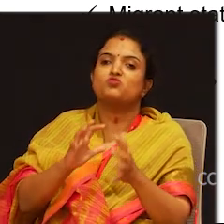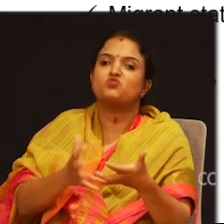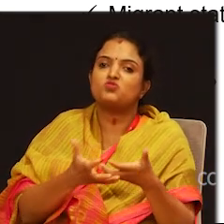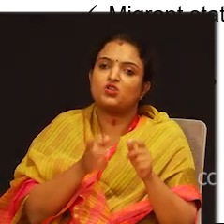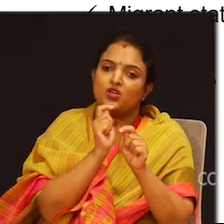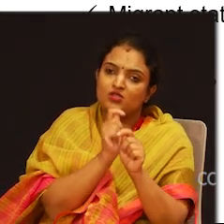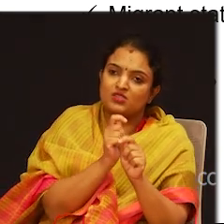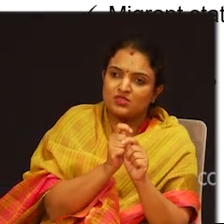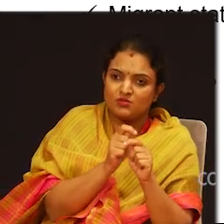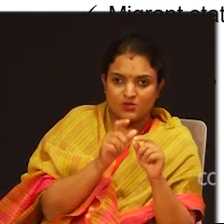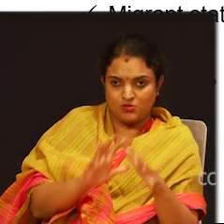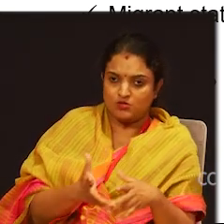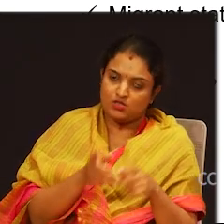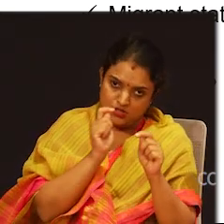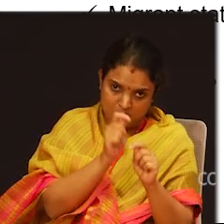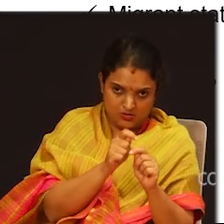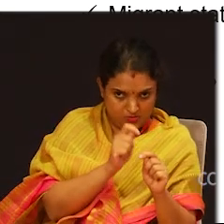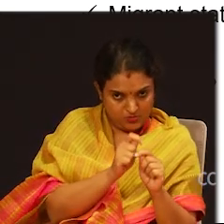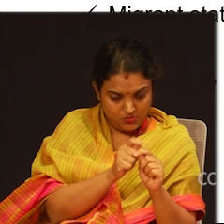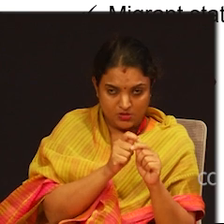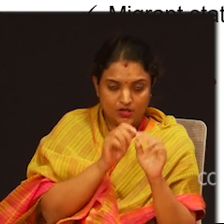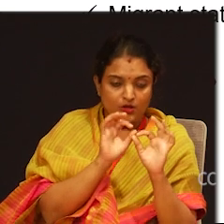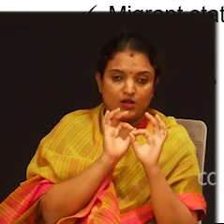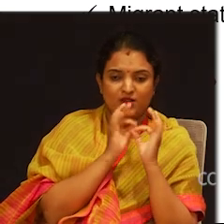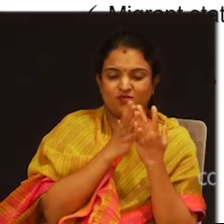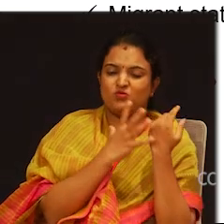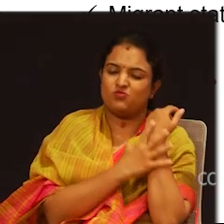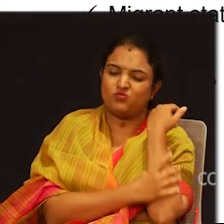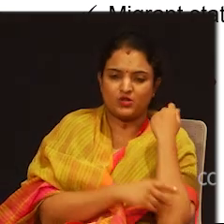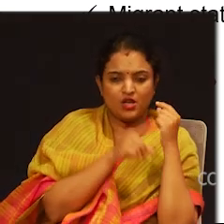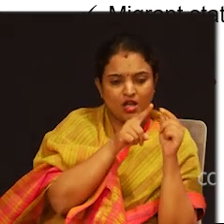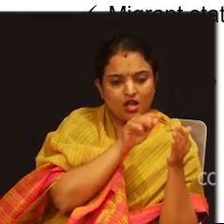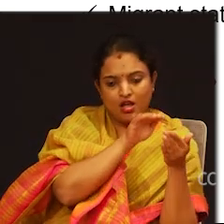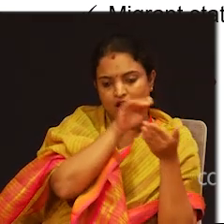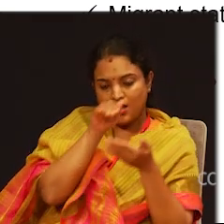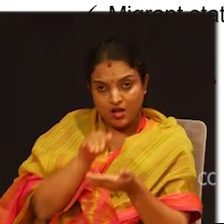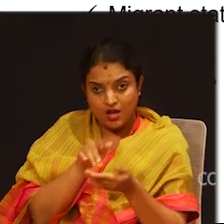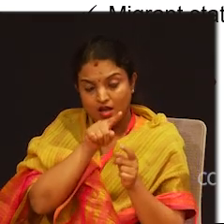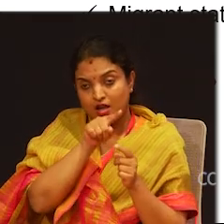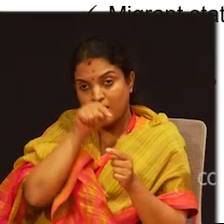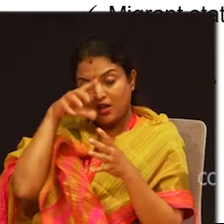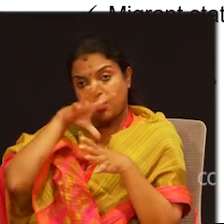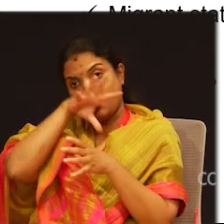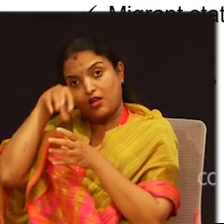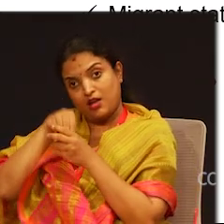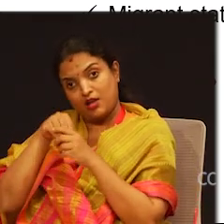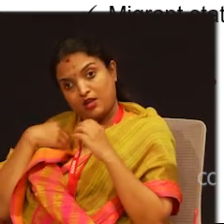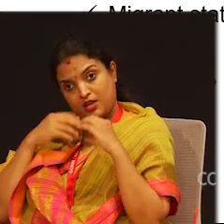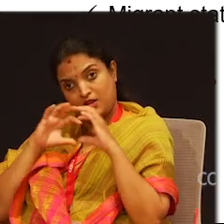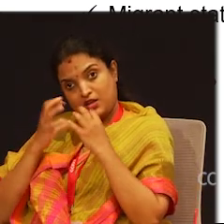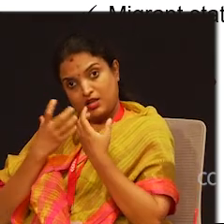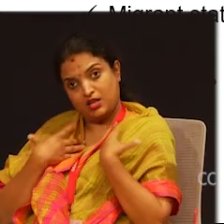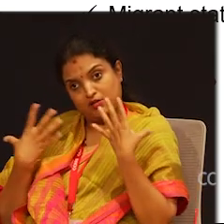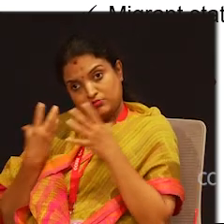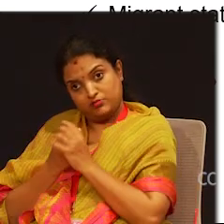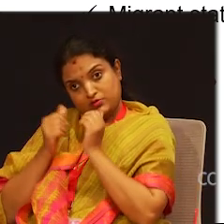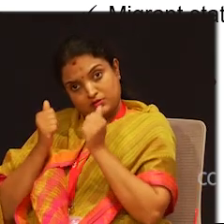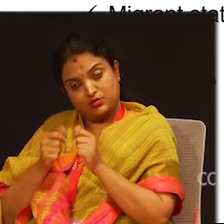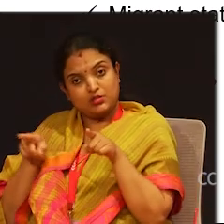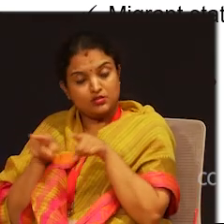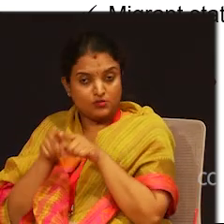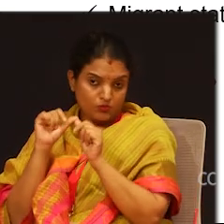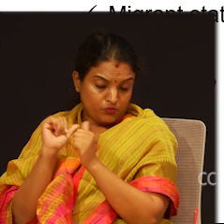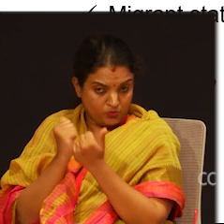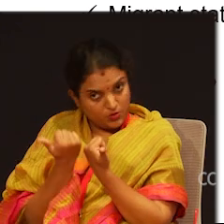is comes from a cobbler's family, has the same place in my classroom?